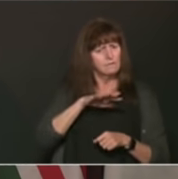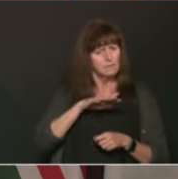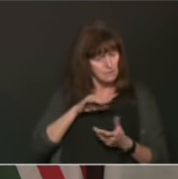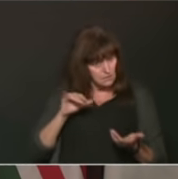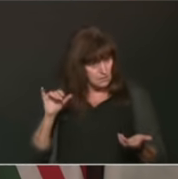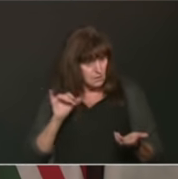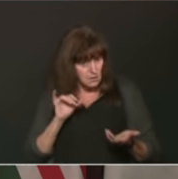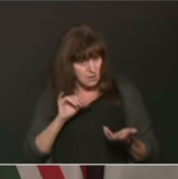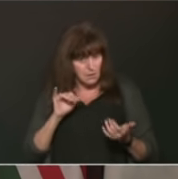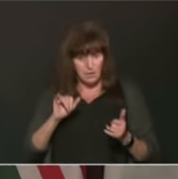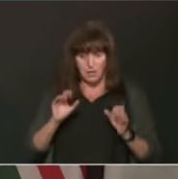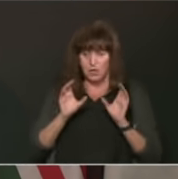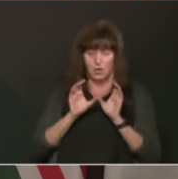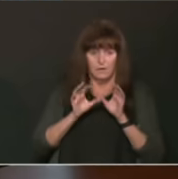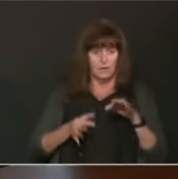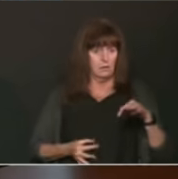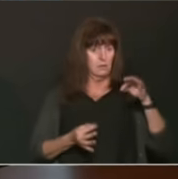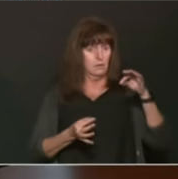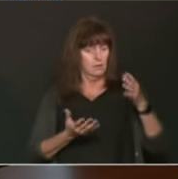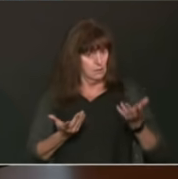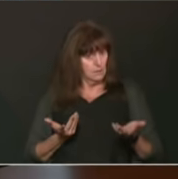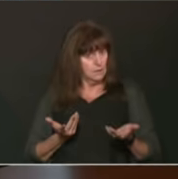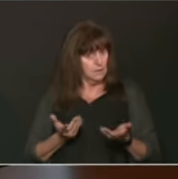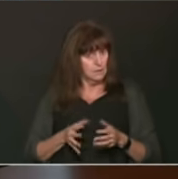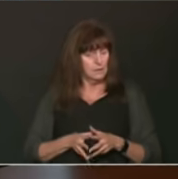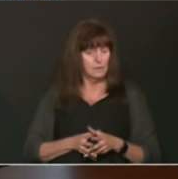processes. Follow-up?